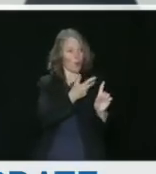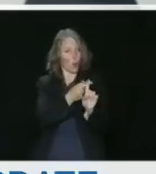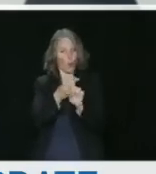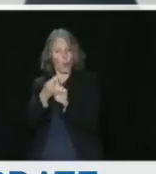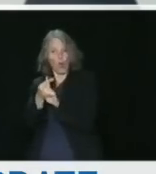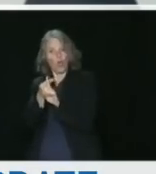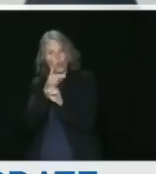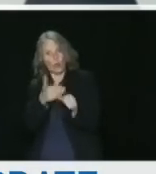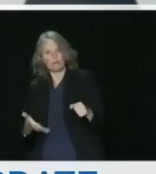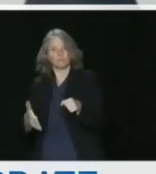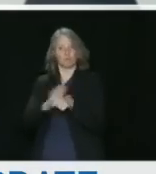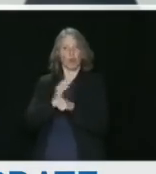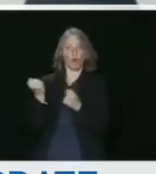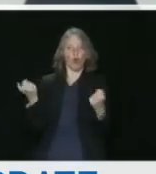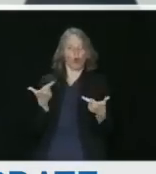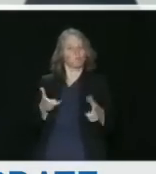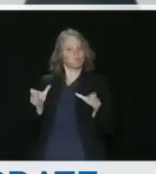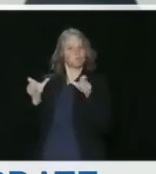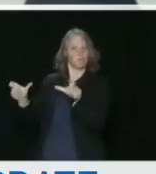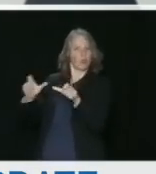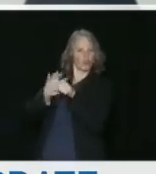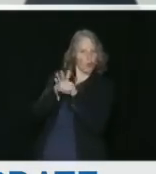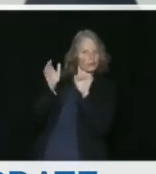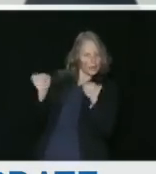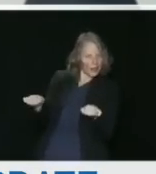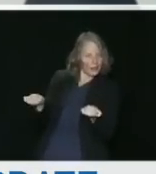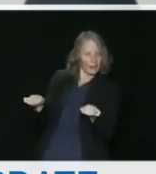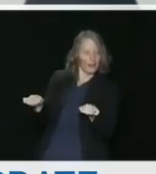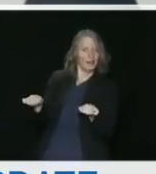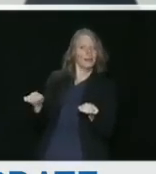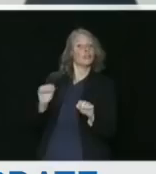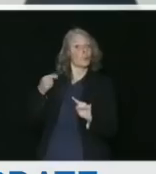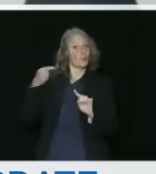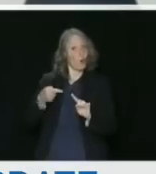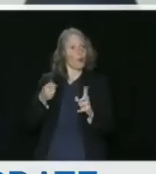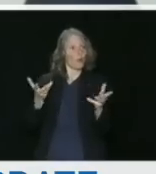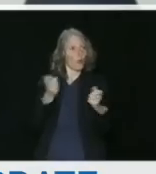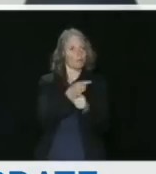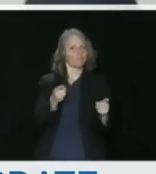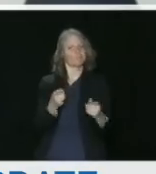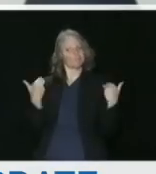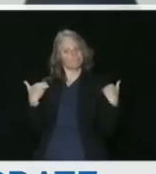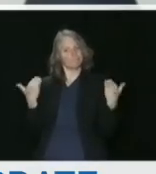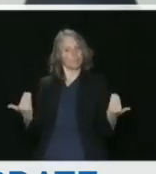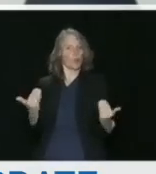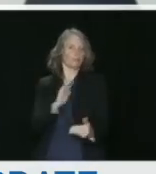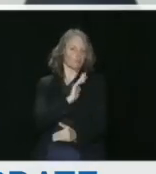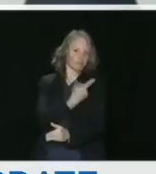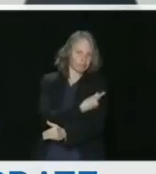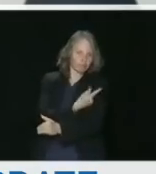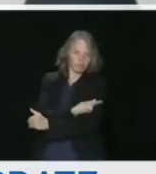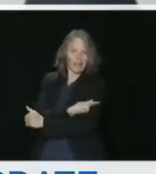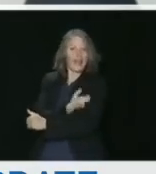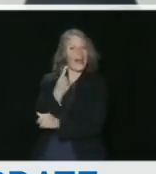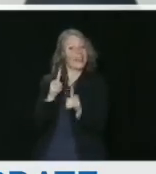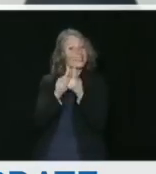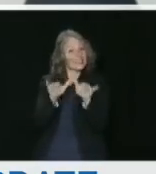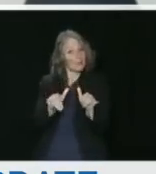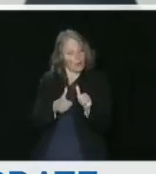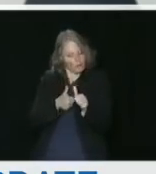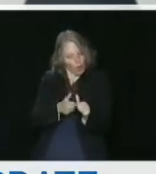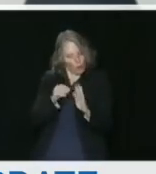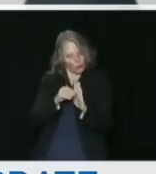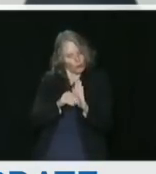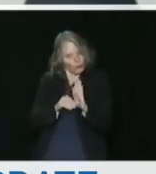immunity. So all things being equal, if you keep the public health measures in place, people keep practicing all of their good measures, you can see